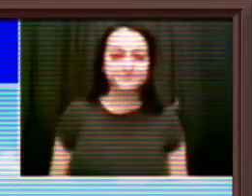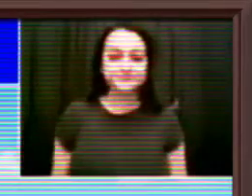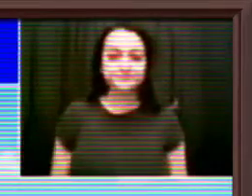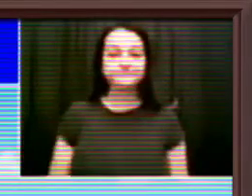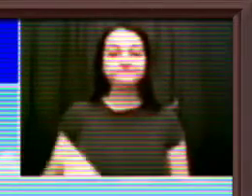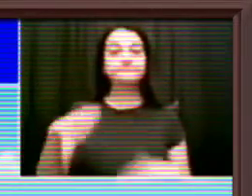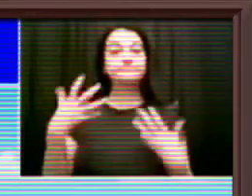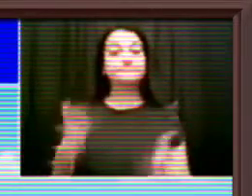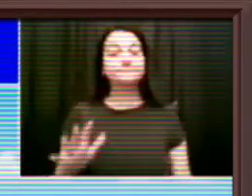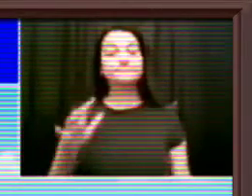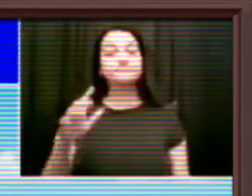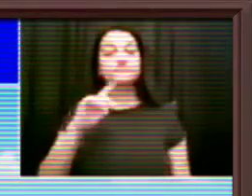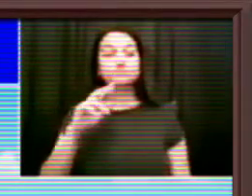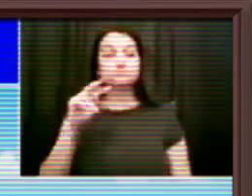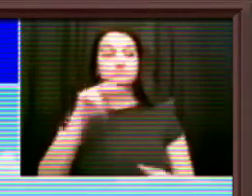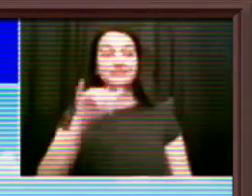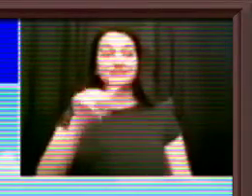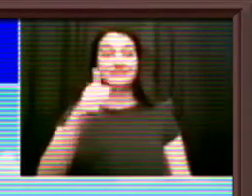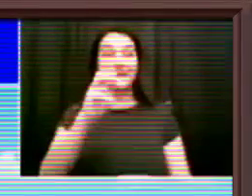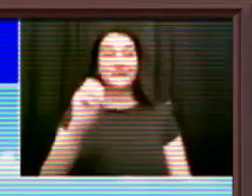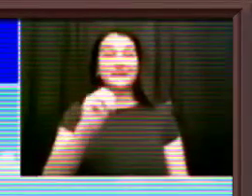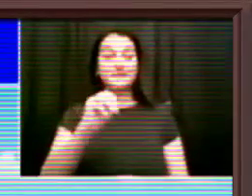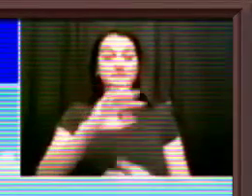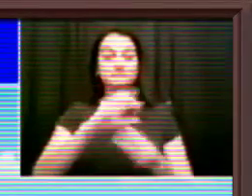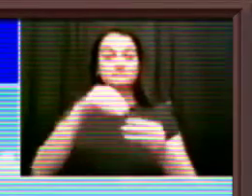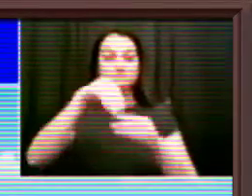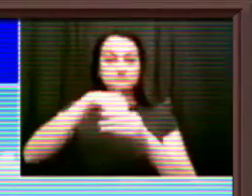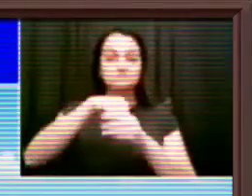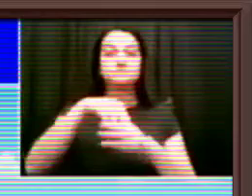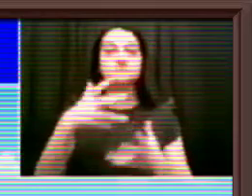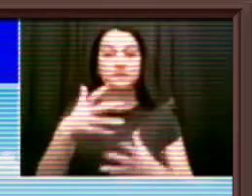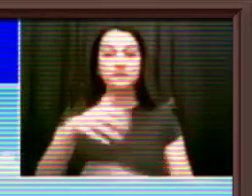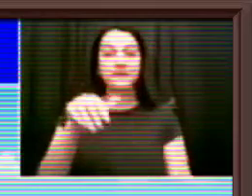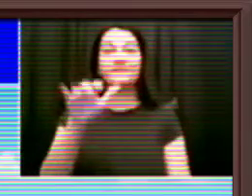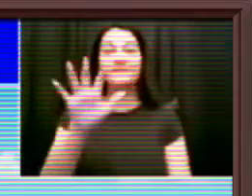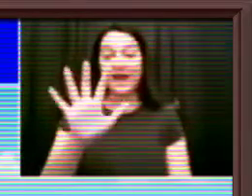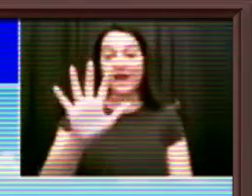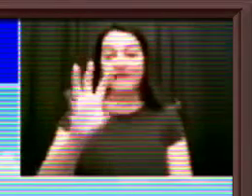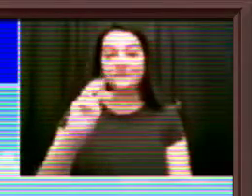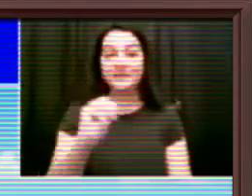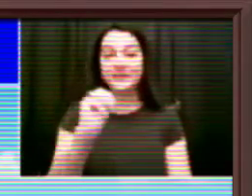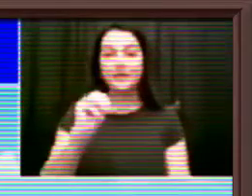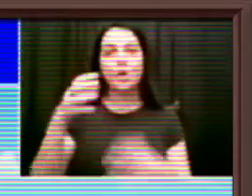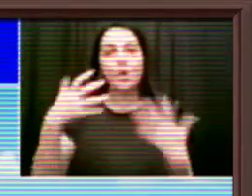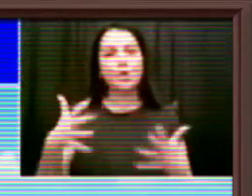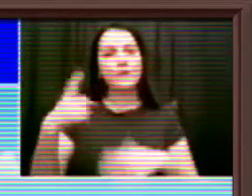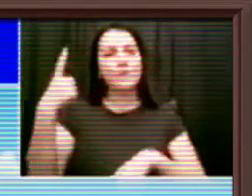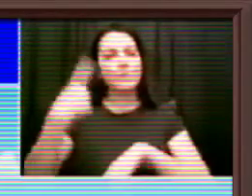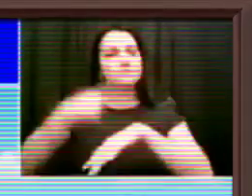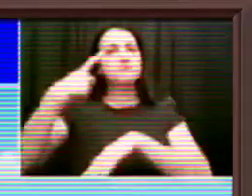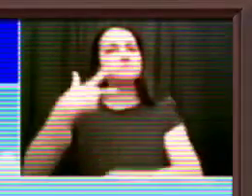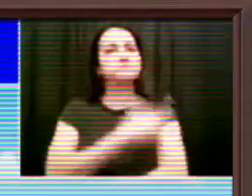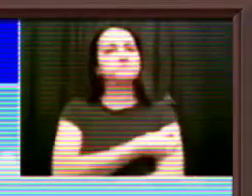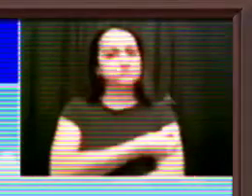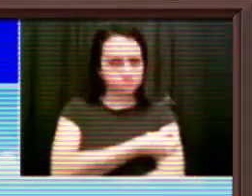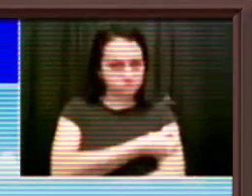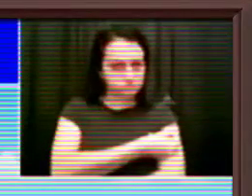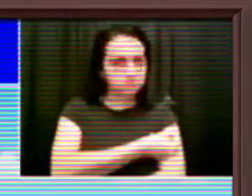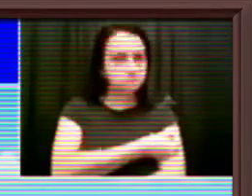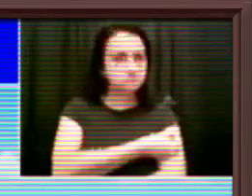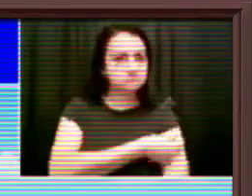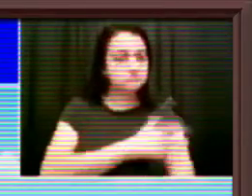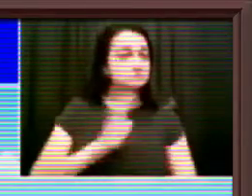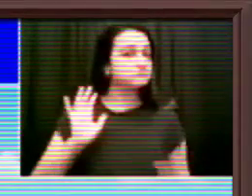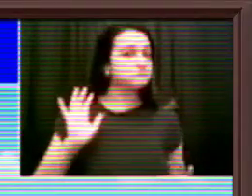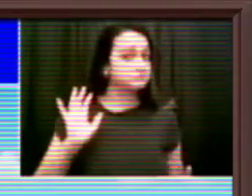you know, it's already been proven that it's going to spread regardless. It spreads person to